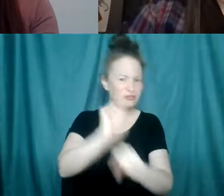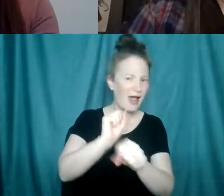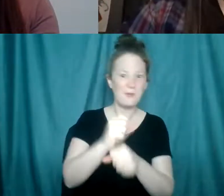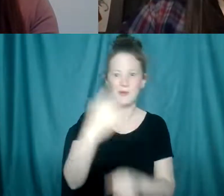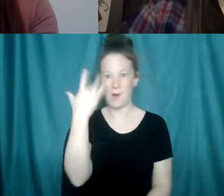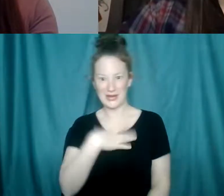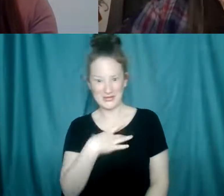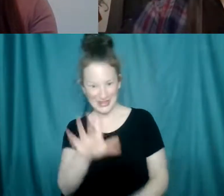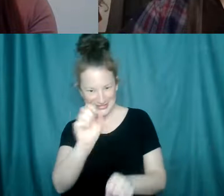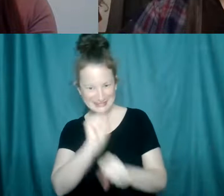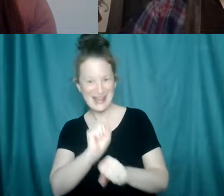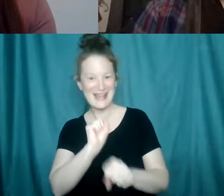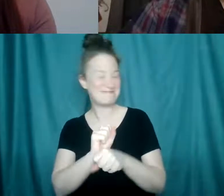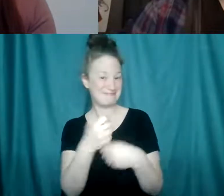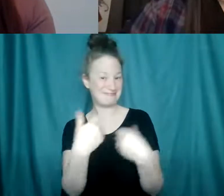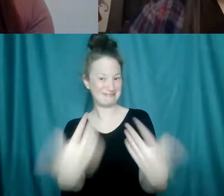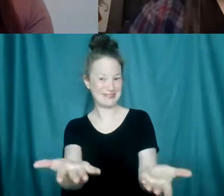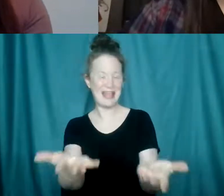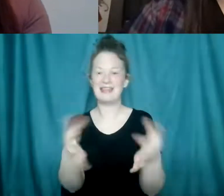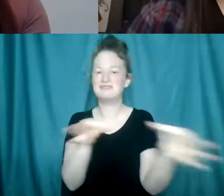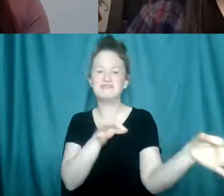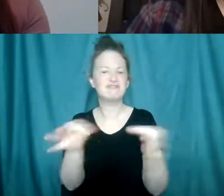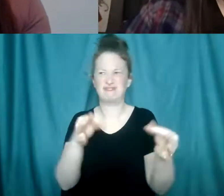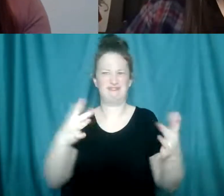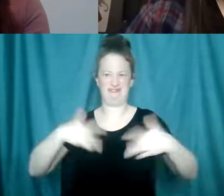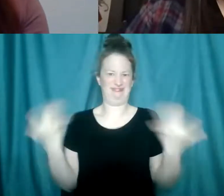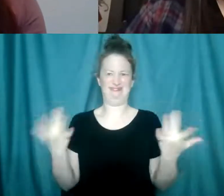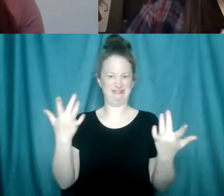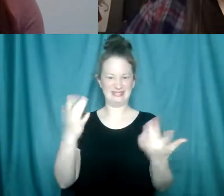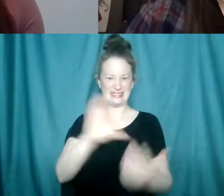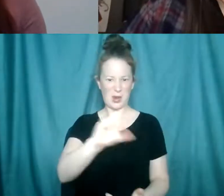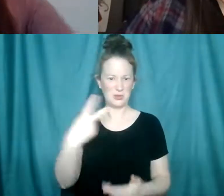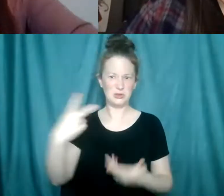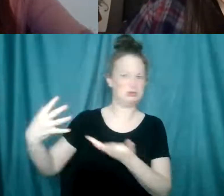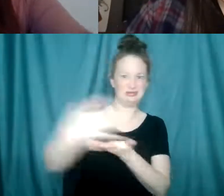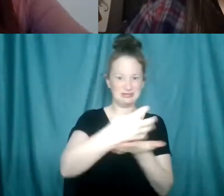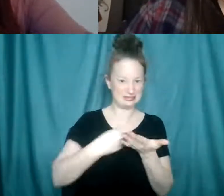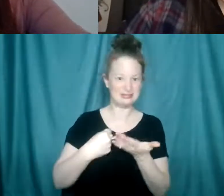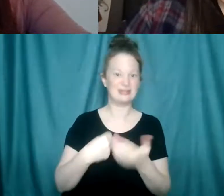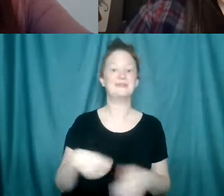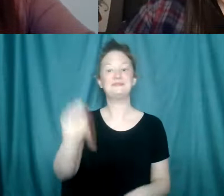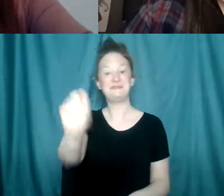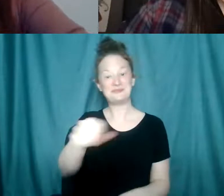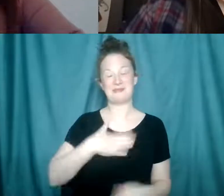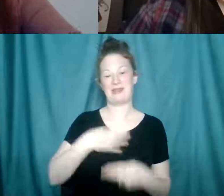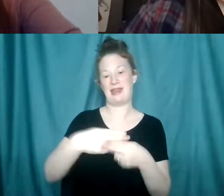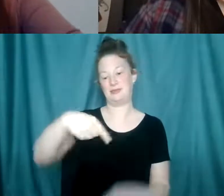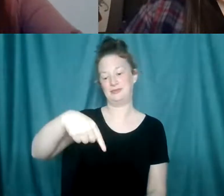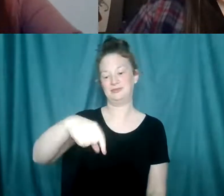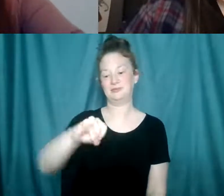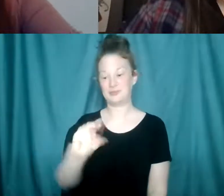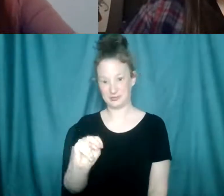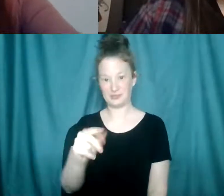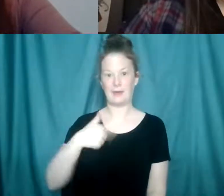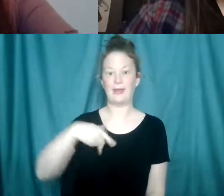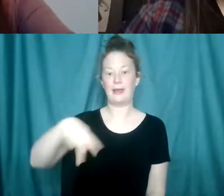us some explanation of how this all works? Yeah, my name is Qin, and I'm a